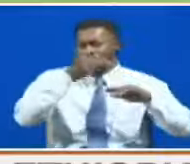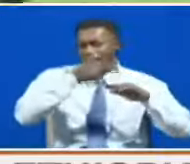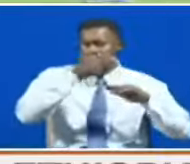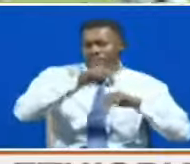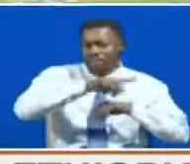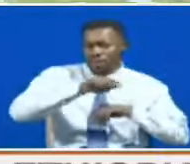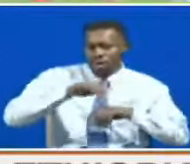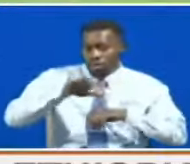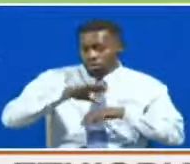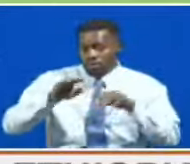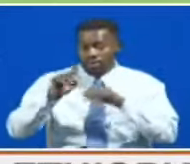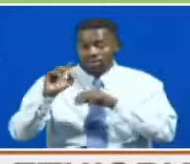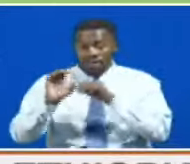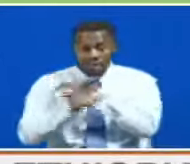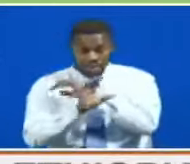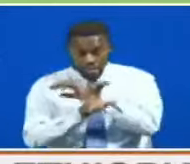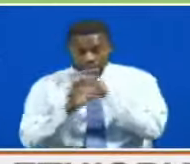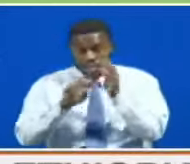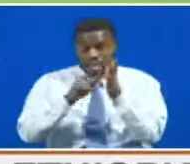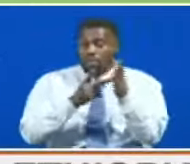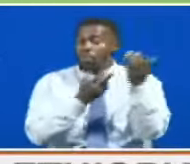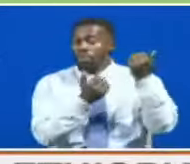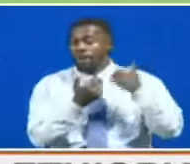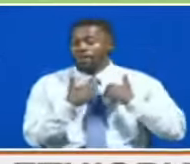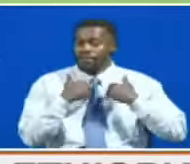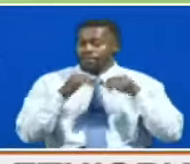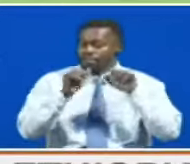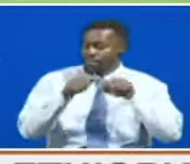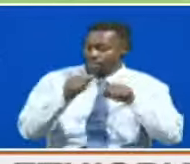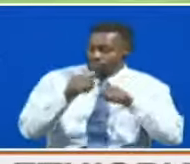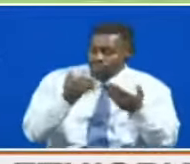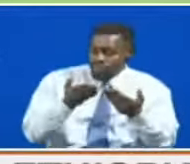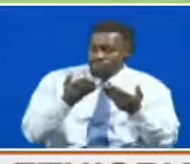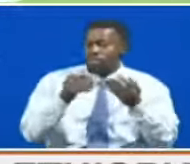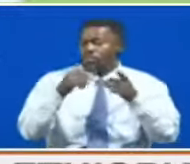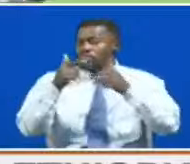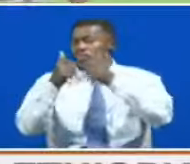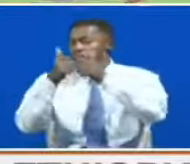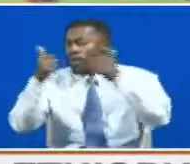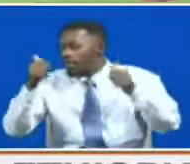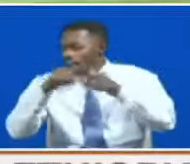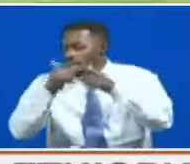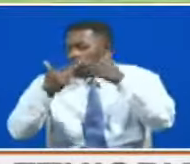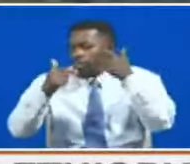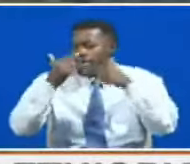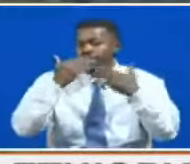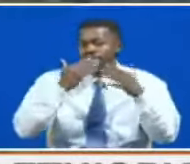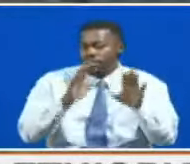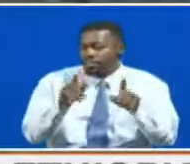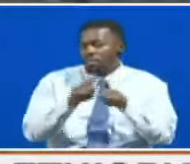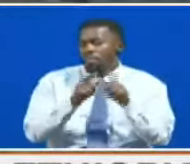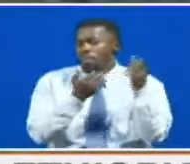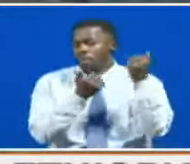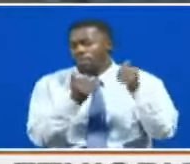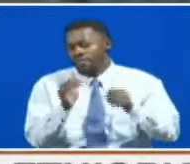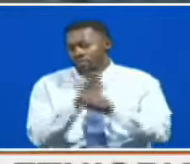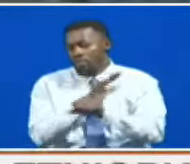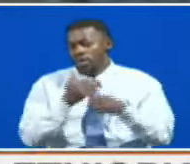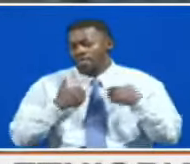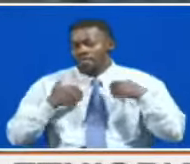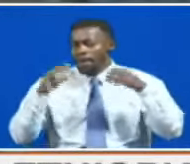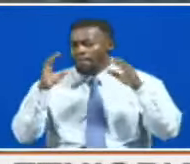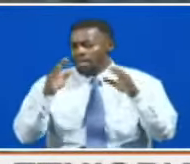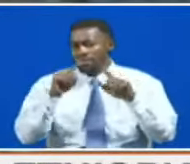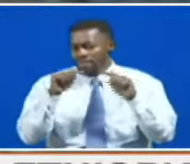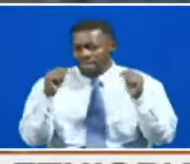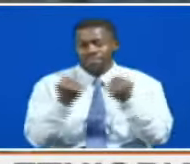locally. So hopefully they will rise up to the task ahead. So I am hopeful that we have a great team that is going to play